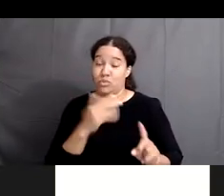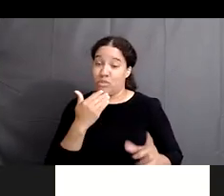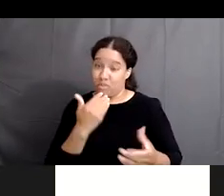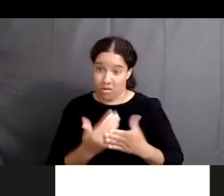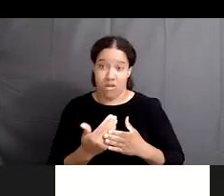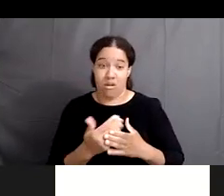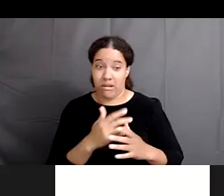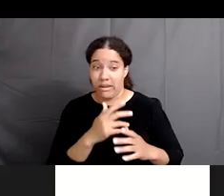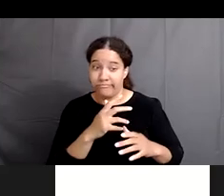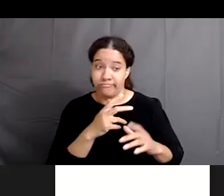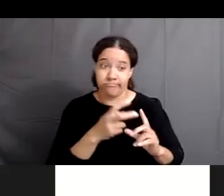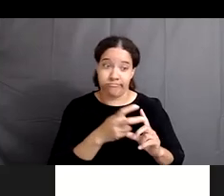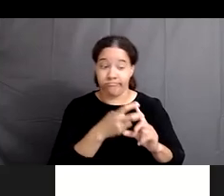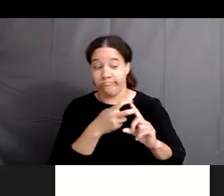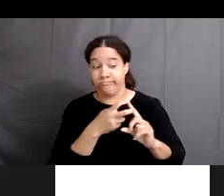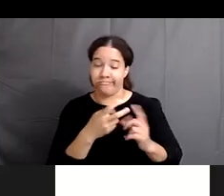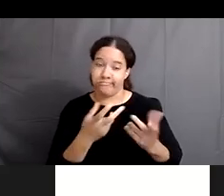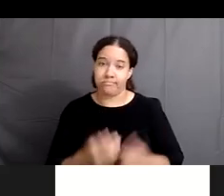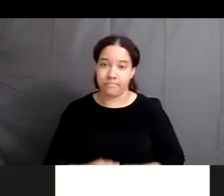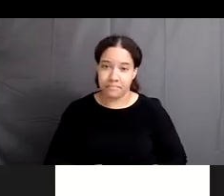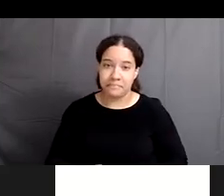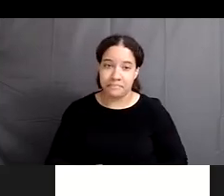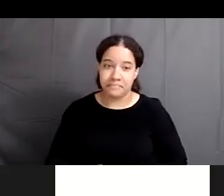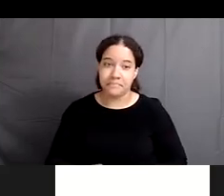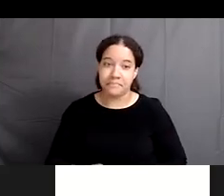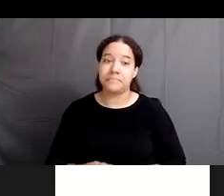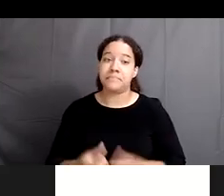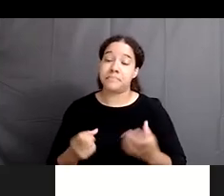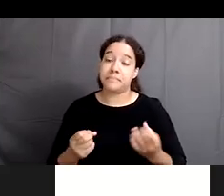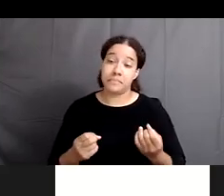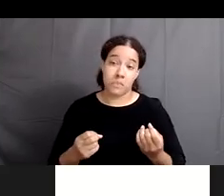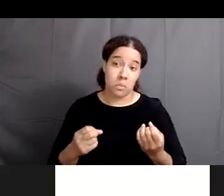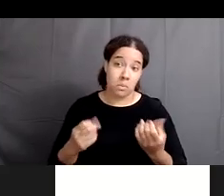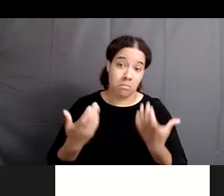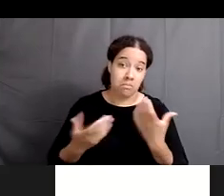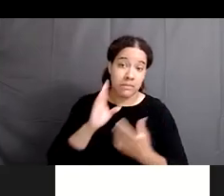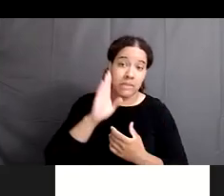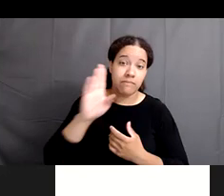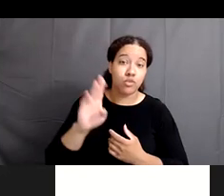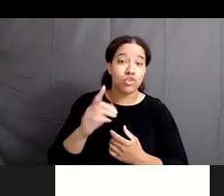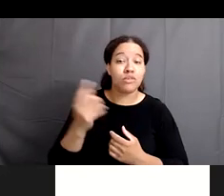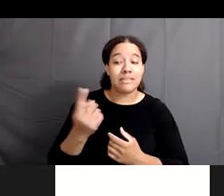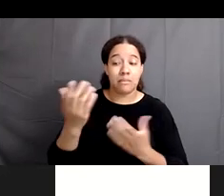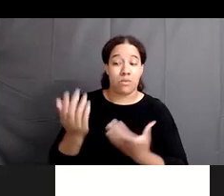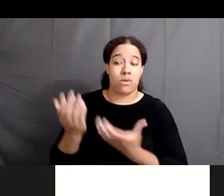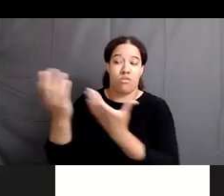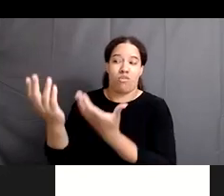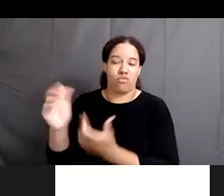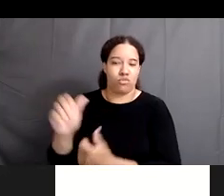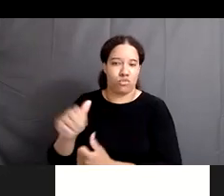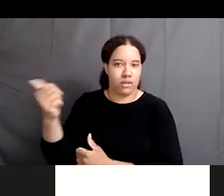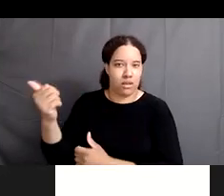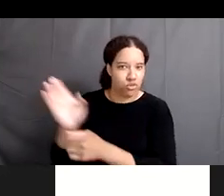maybe at some point we'll have something to offer to the facilities and say, you know, we got